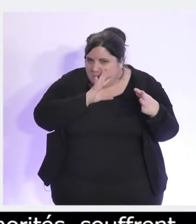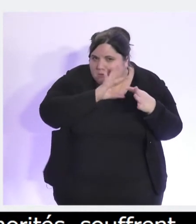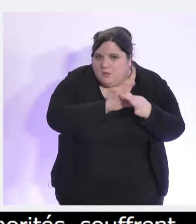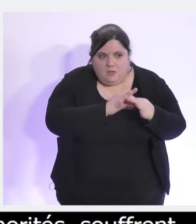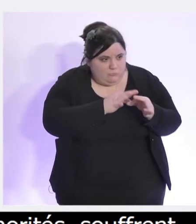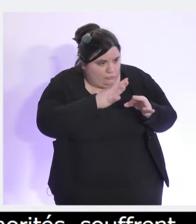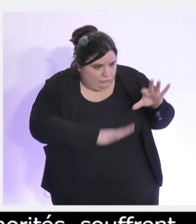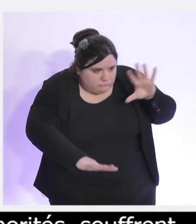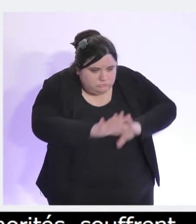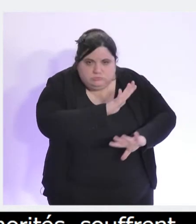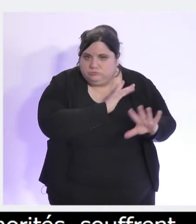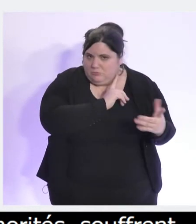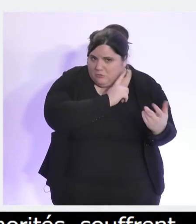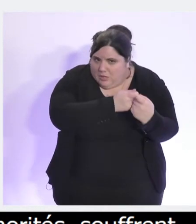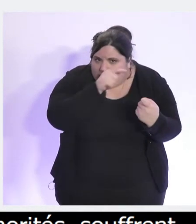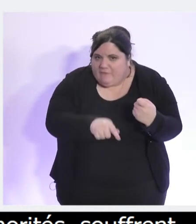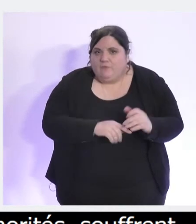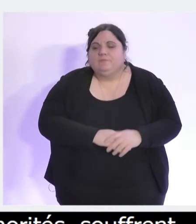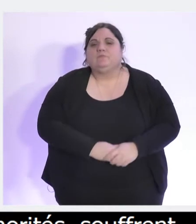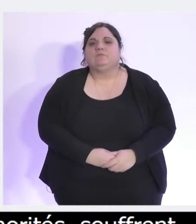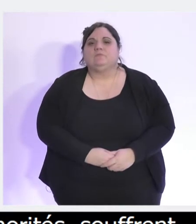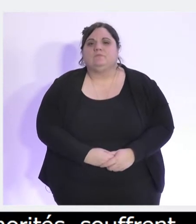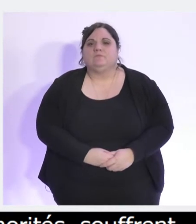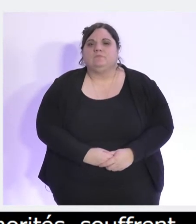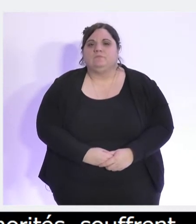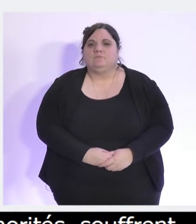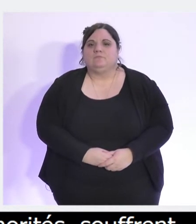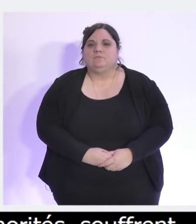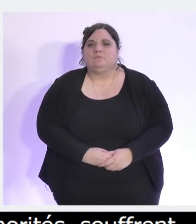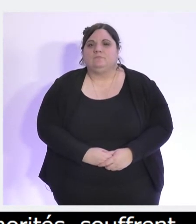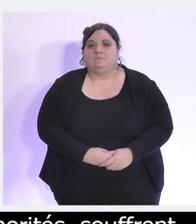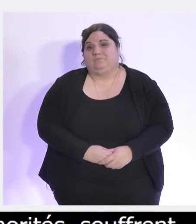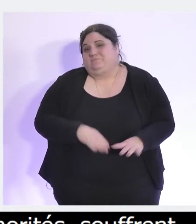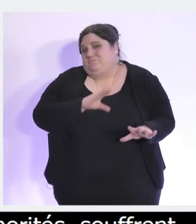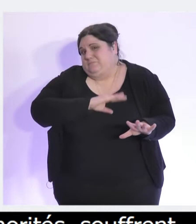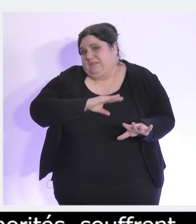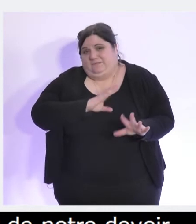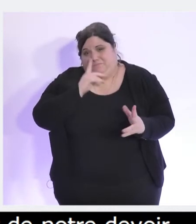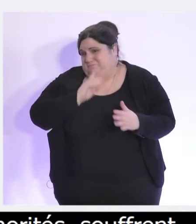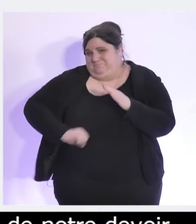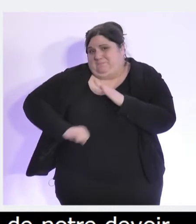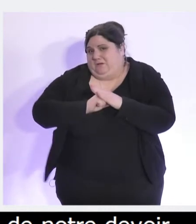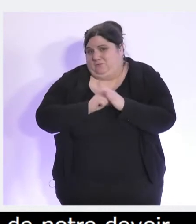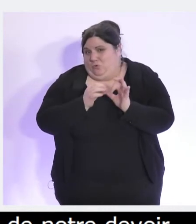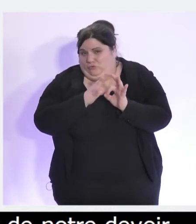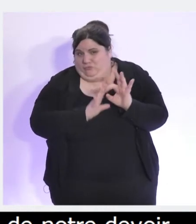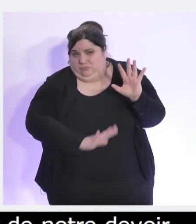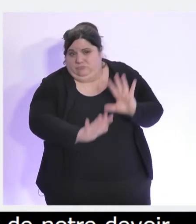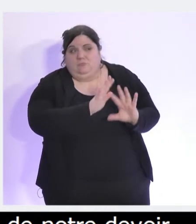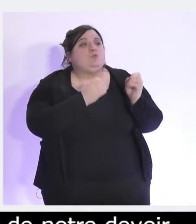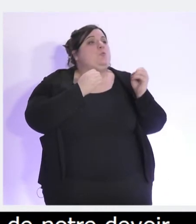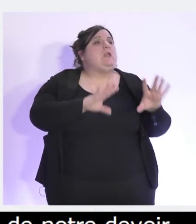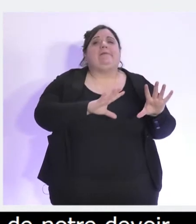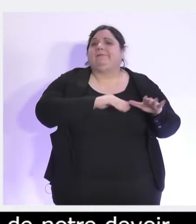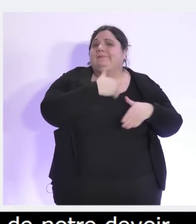as we can to avoid more suffering for these people. Nous passons maintenant